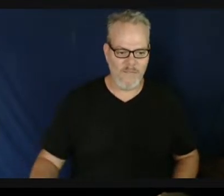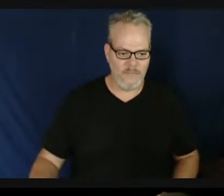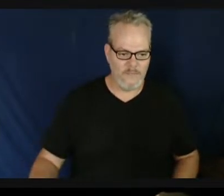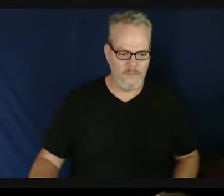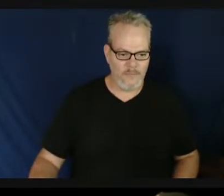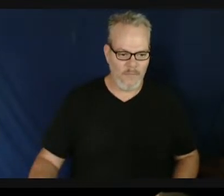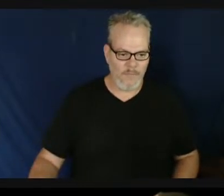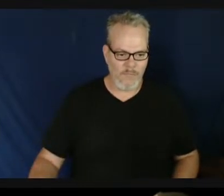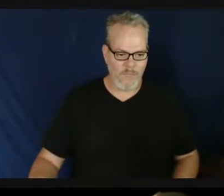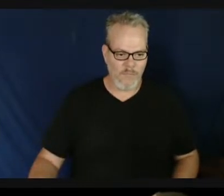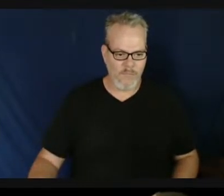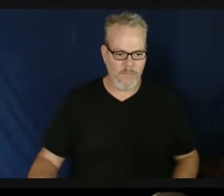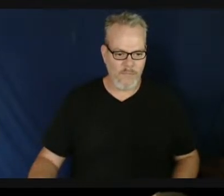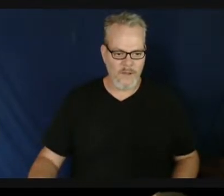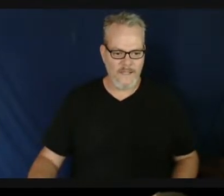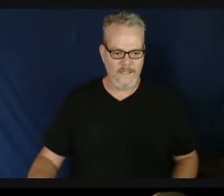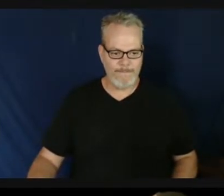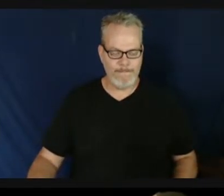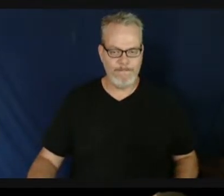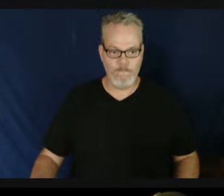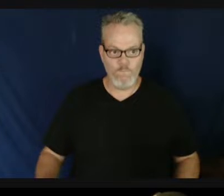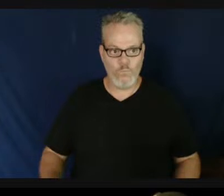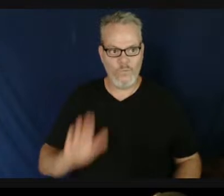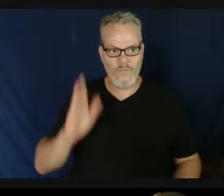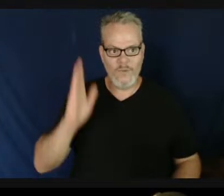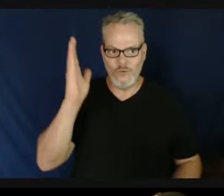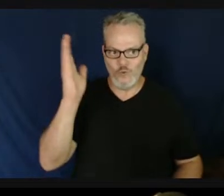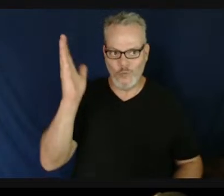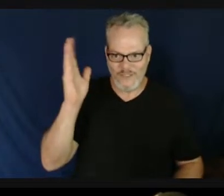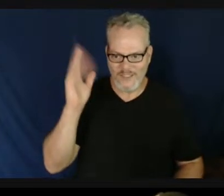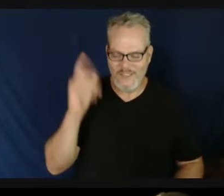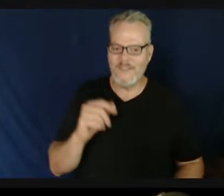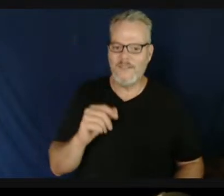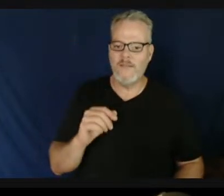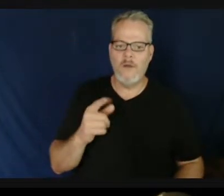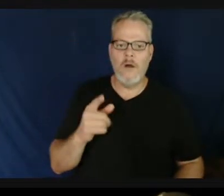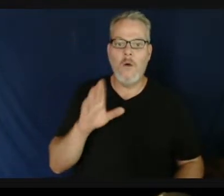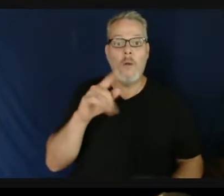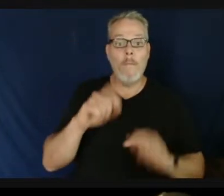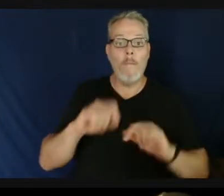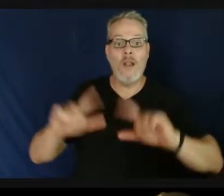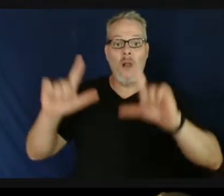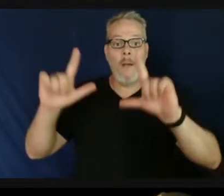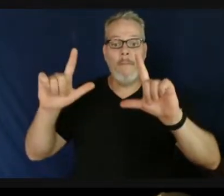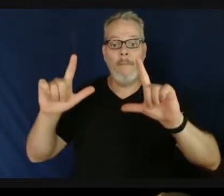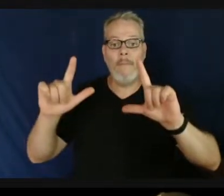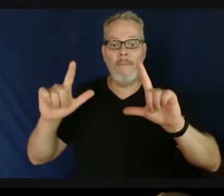All right. Your presentation is what I'm talking about, Lyric. I can't. Oh, pull it off.